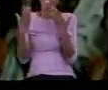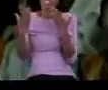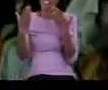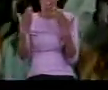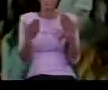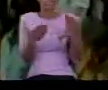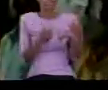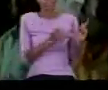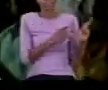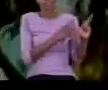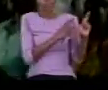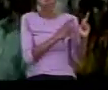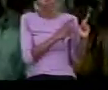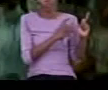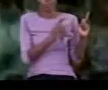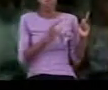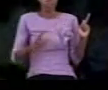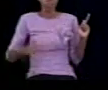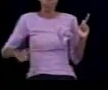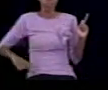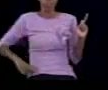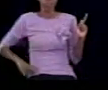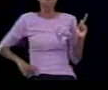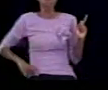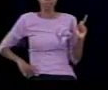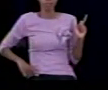Thank you, Lord.